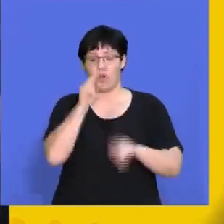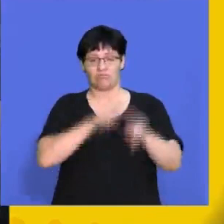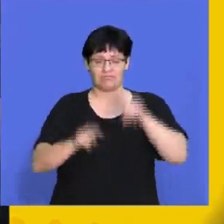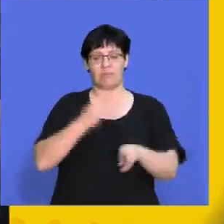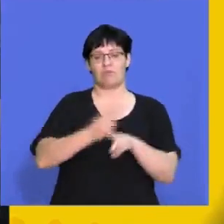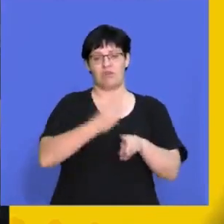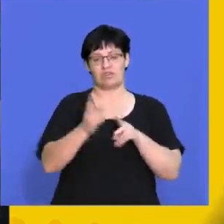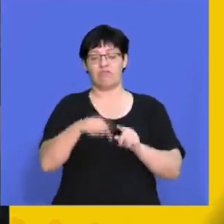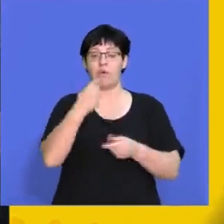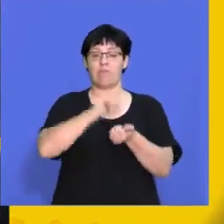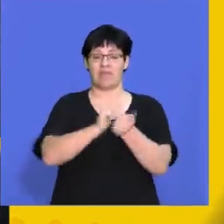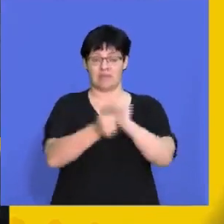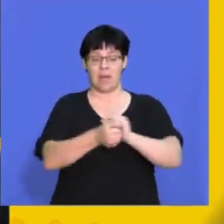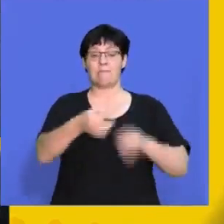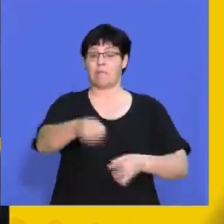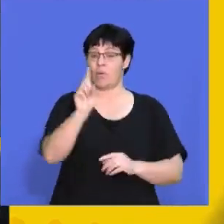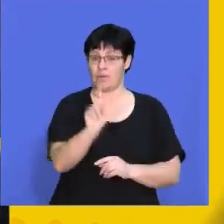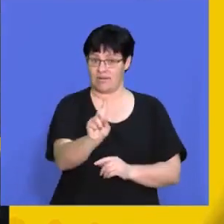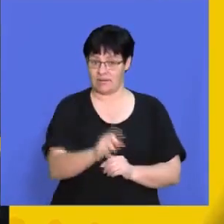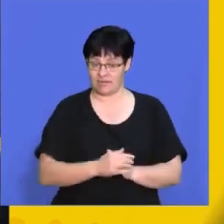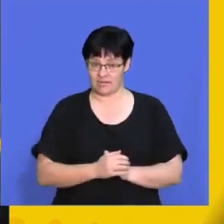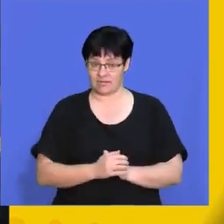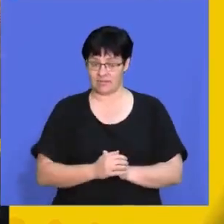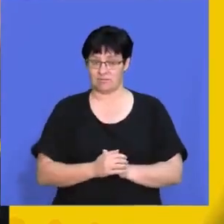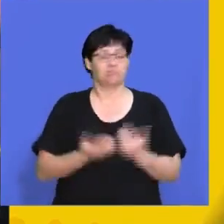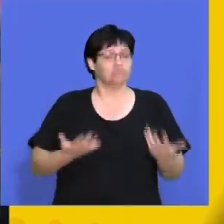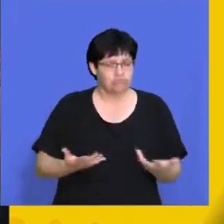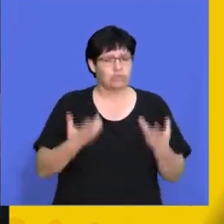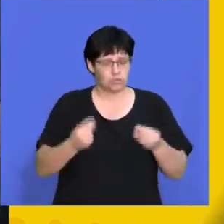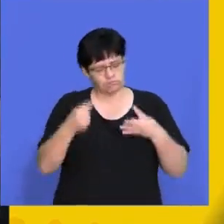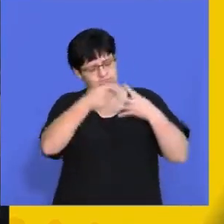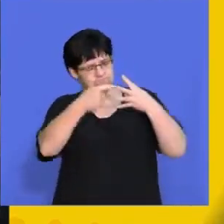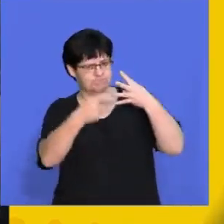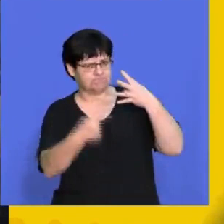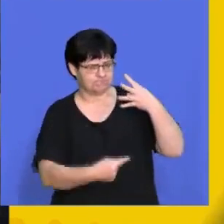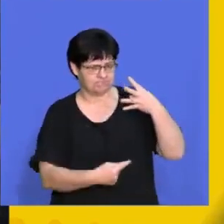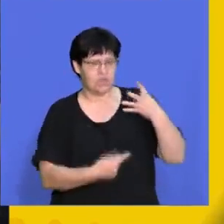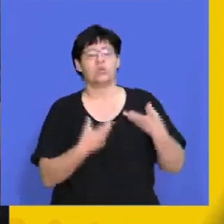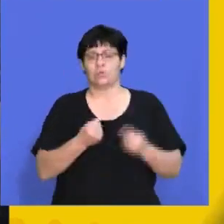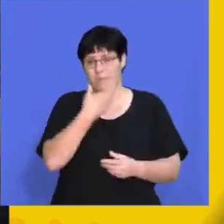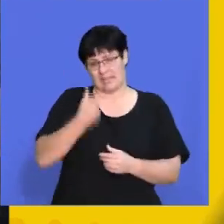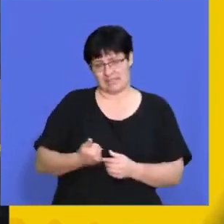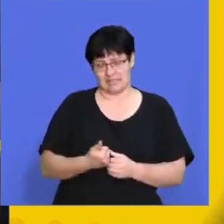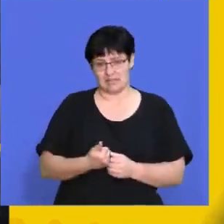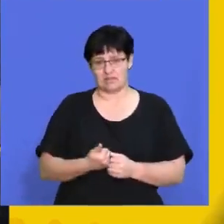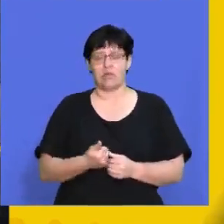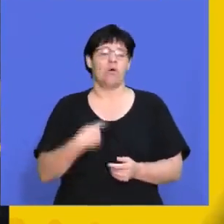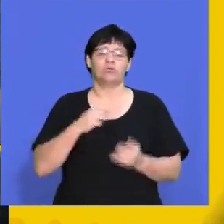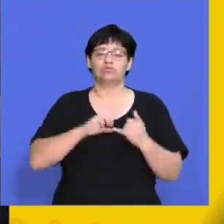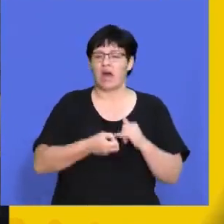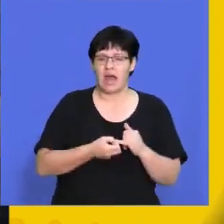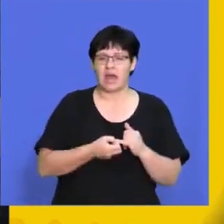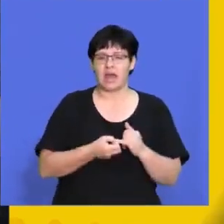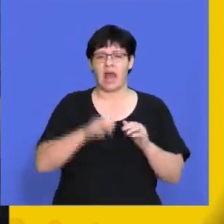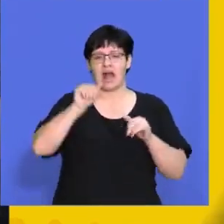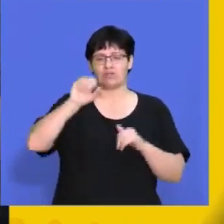revision preparation for Mathematics Paper 1. We're going to go through quite a lot of material today. We're going to try our best. We're going to be doing a